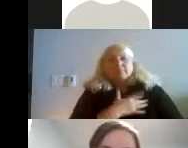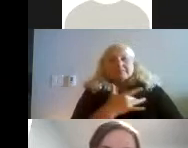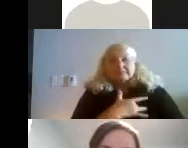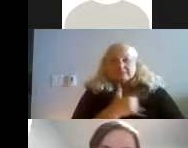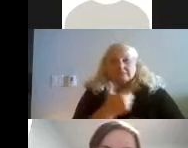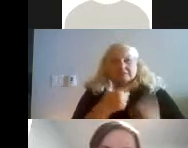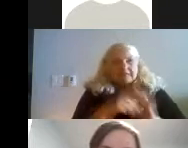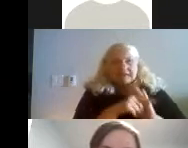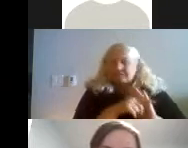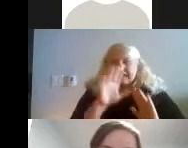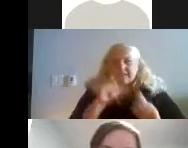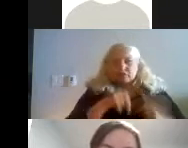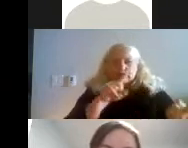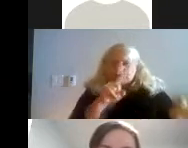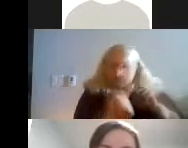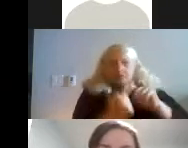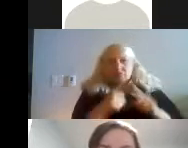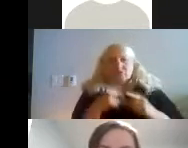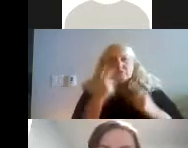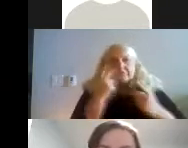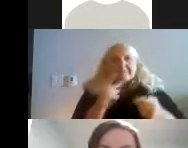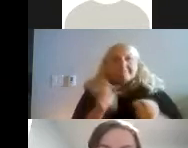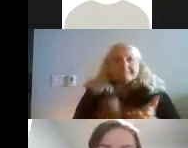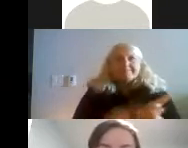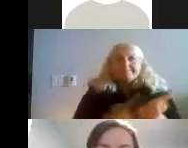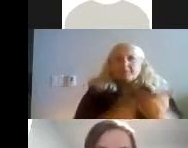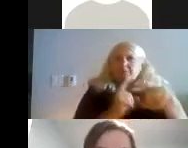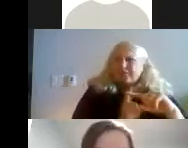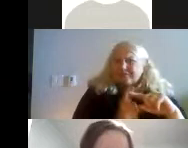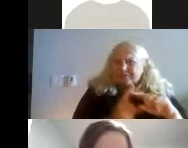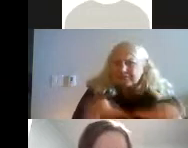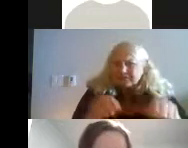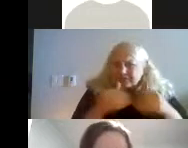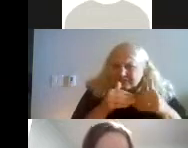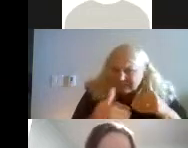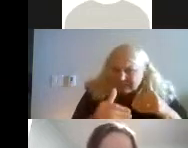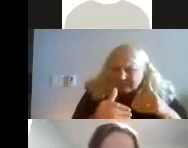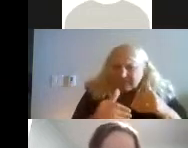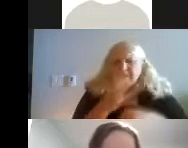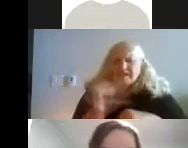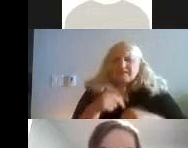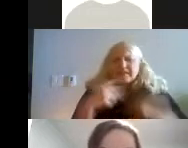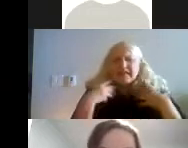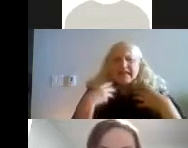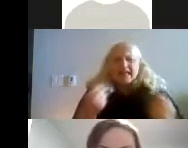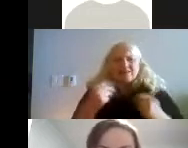And we also need to be able to reframe health disparities.